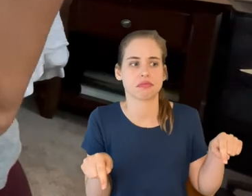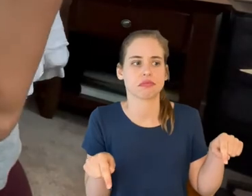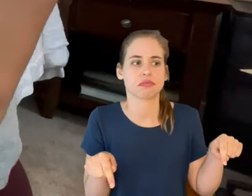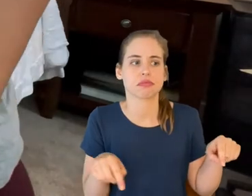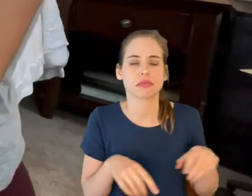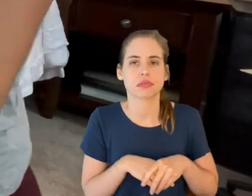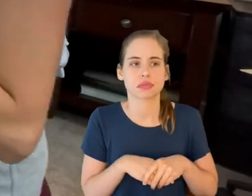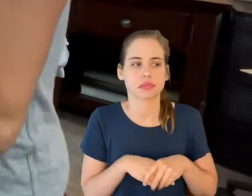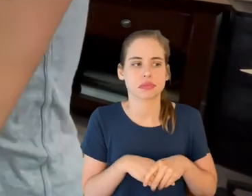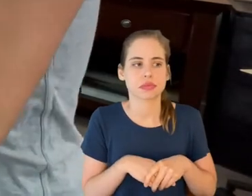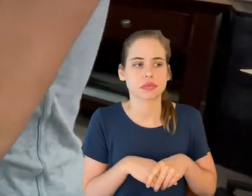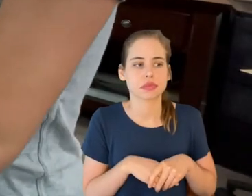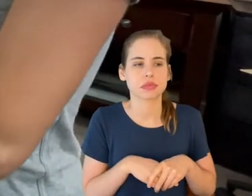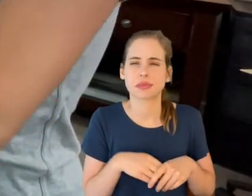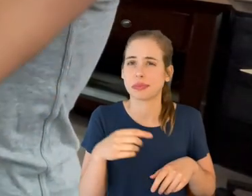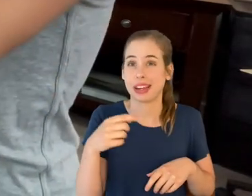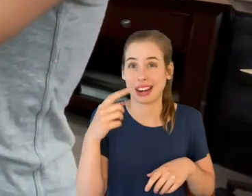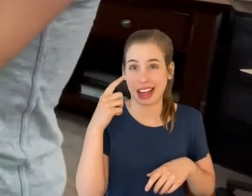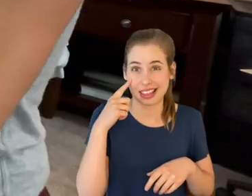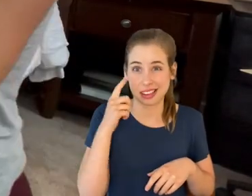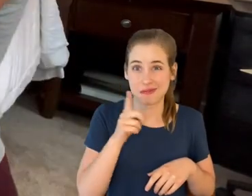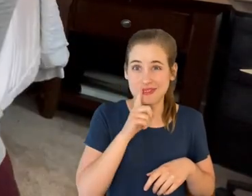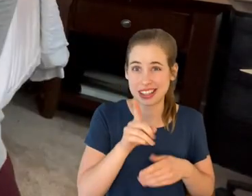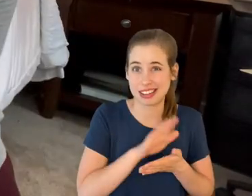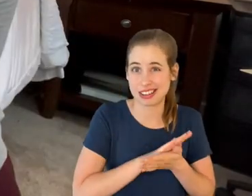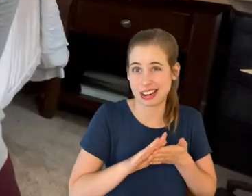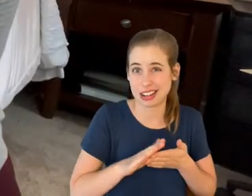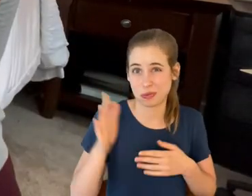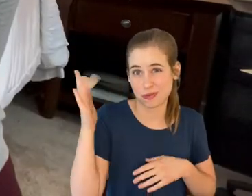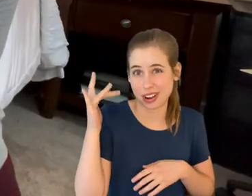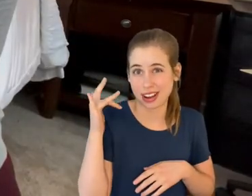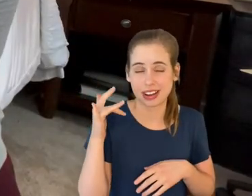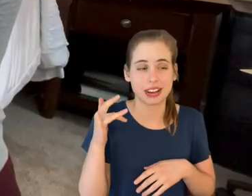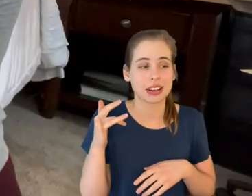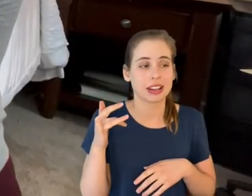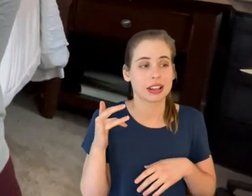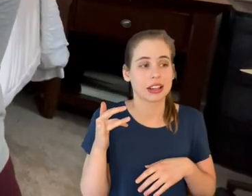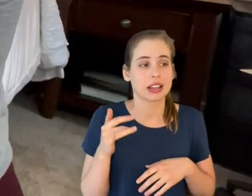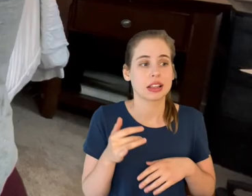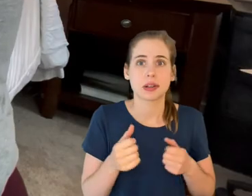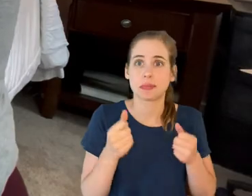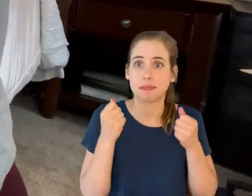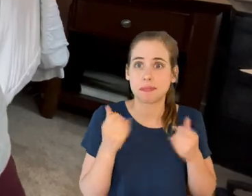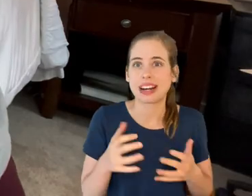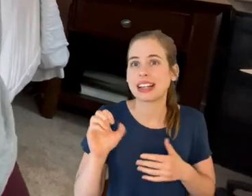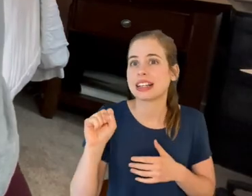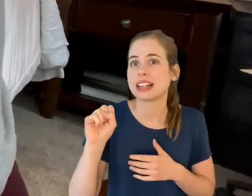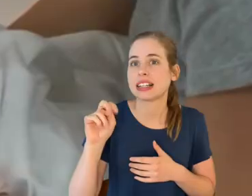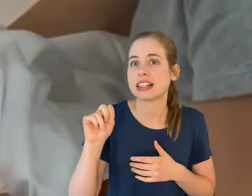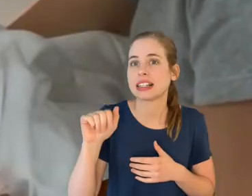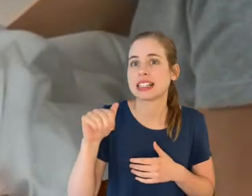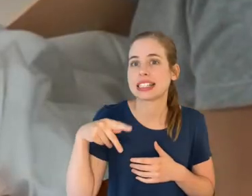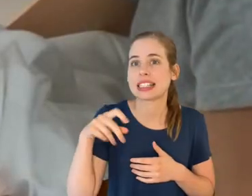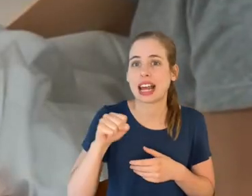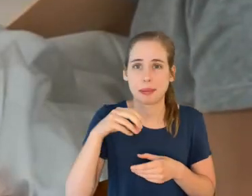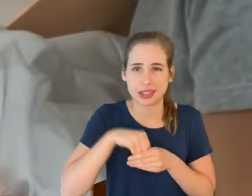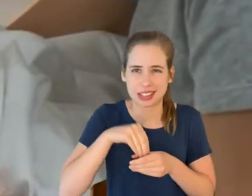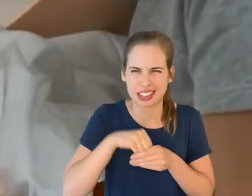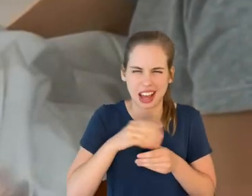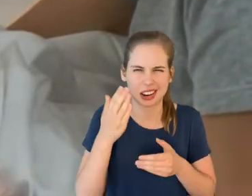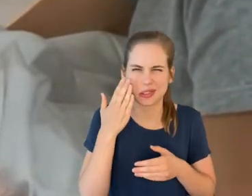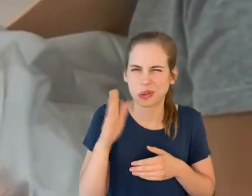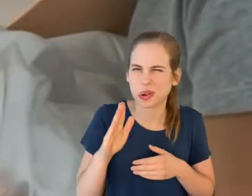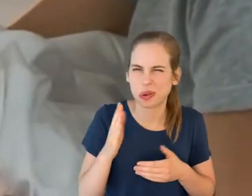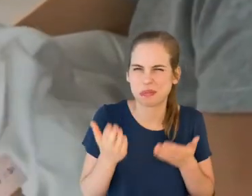through. But I think what's great about this comforter is that there's lots of these little snaps. So I don't know if you guys can see